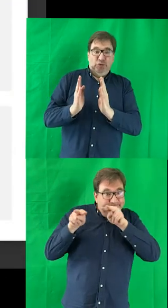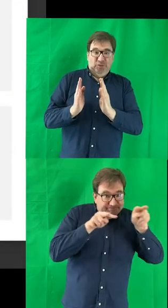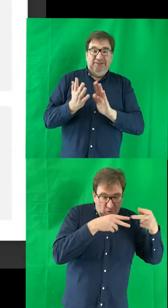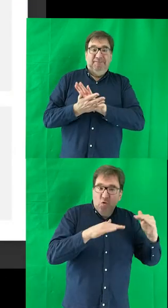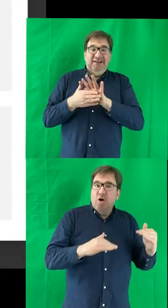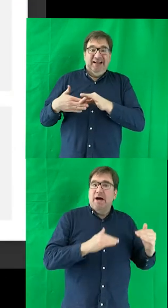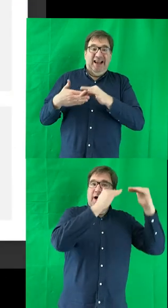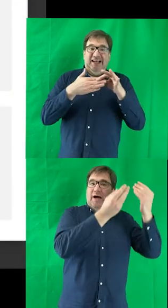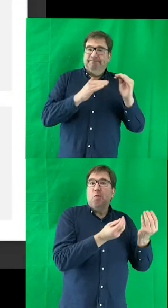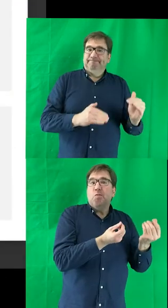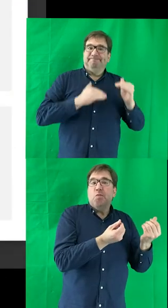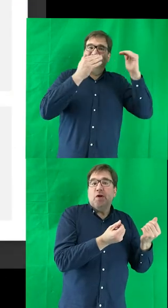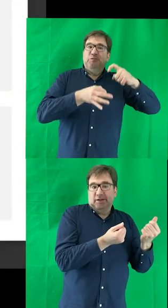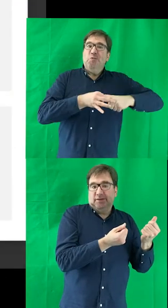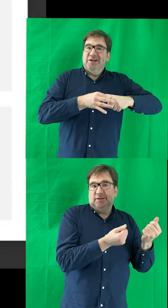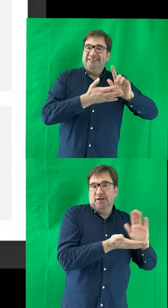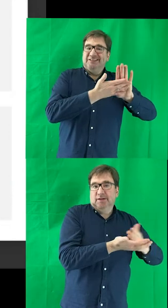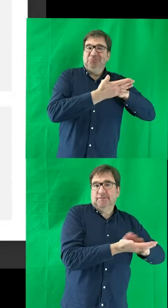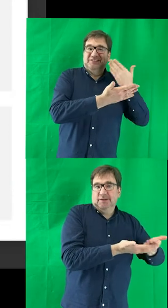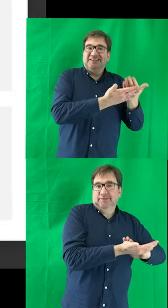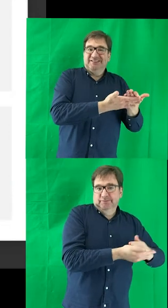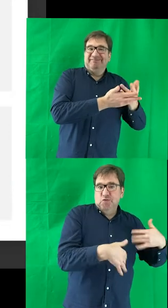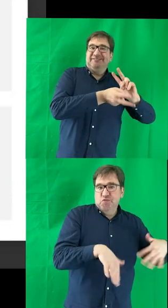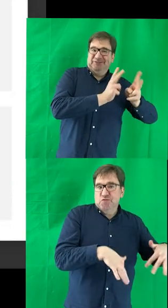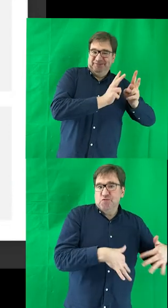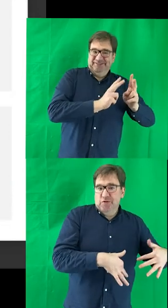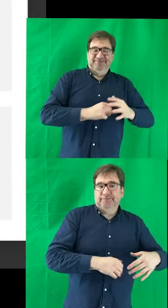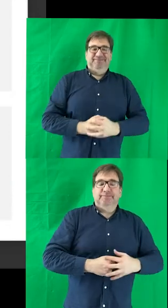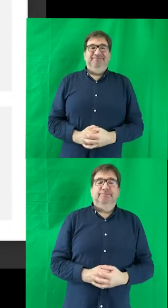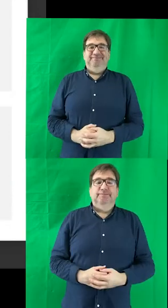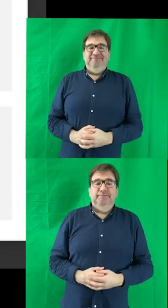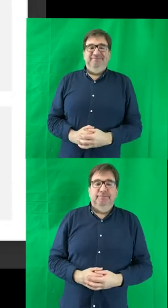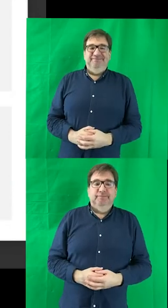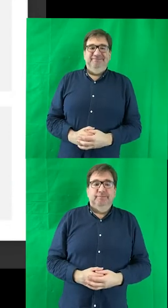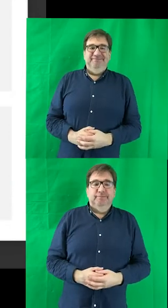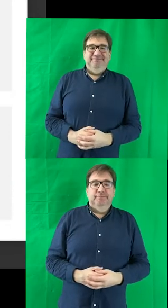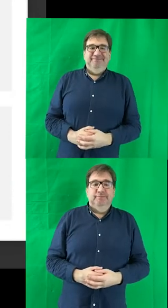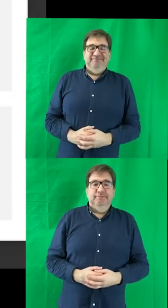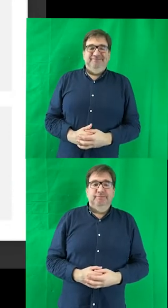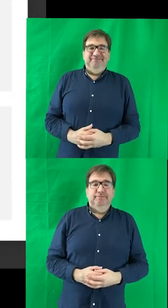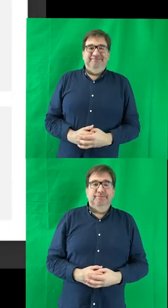then of course leads to the highest quality of the interpreting product.